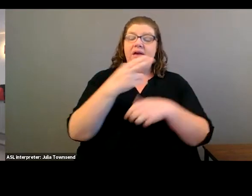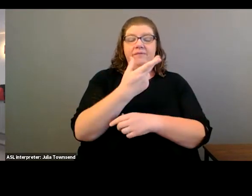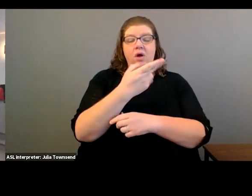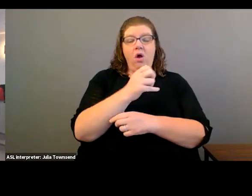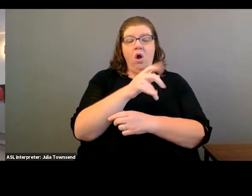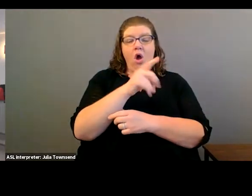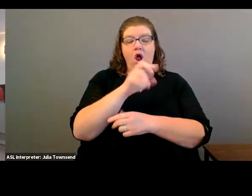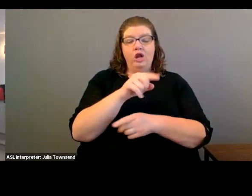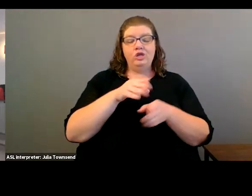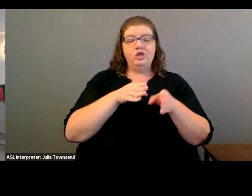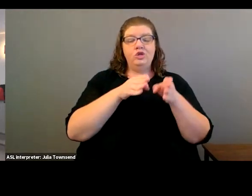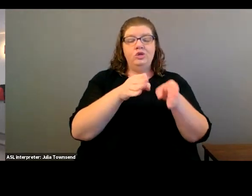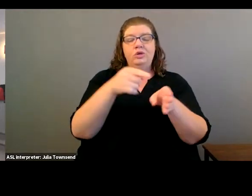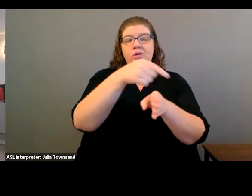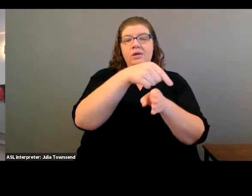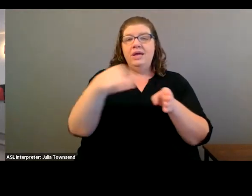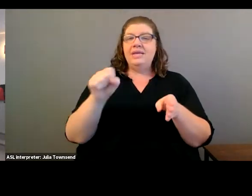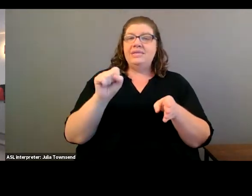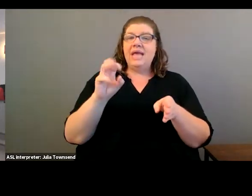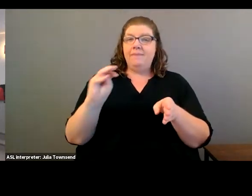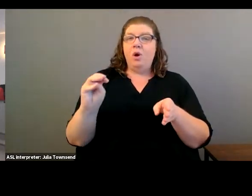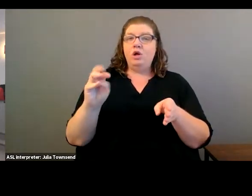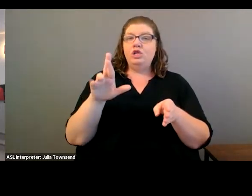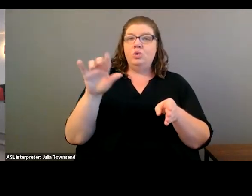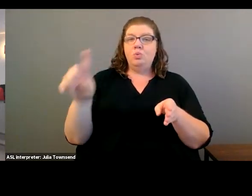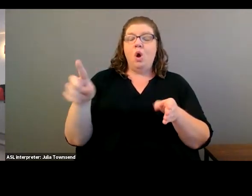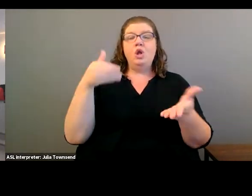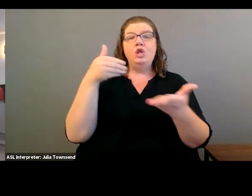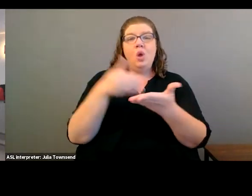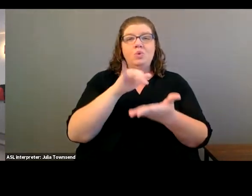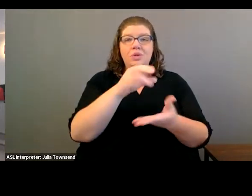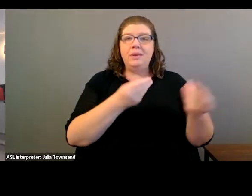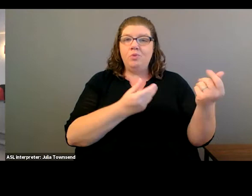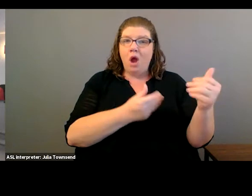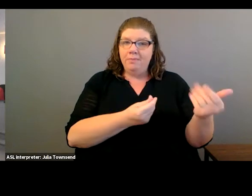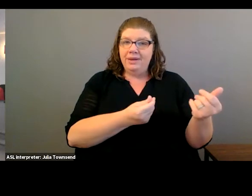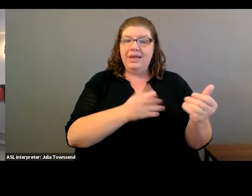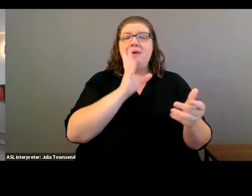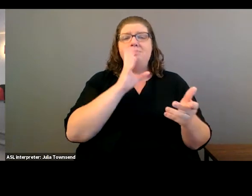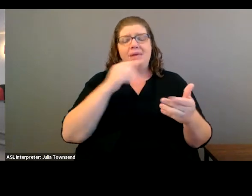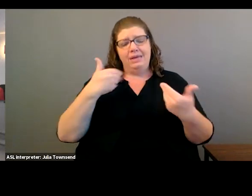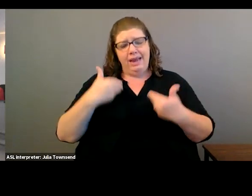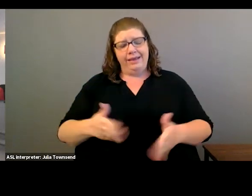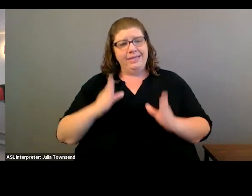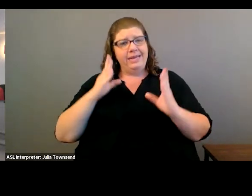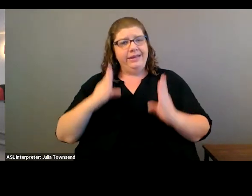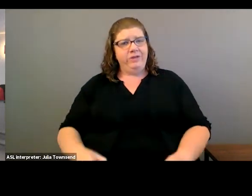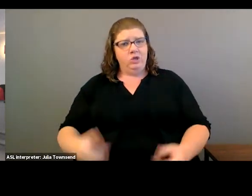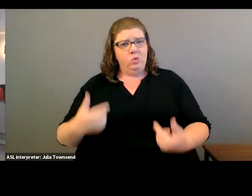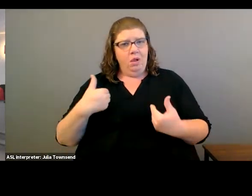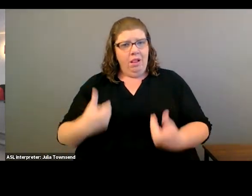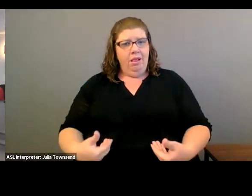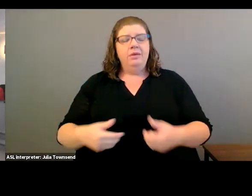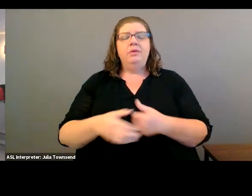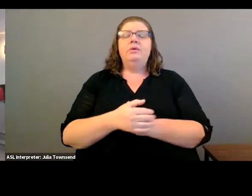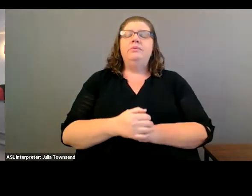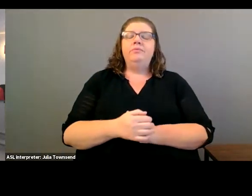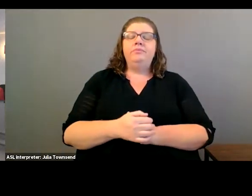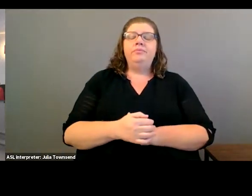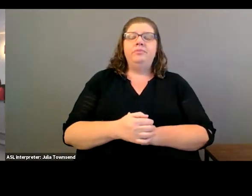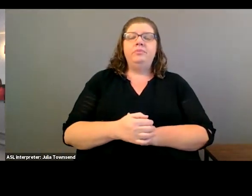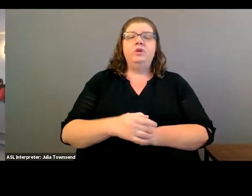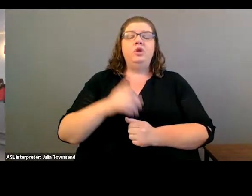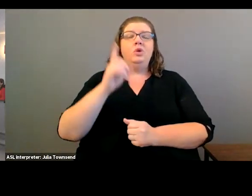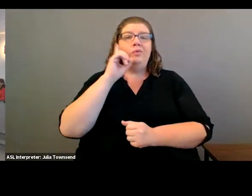Road, close to the Tatum property. I'm speaking as an individual. You have heard from me over the last